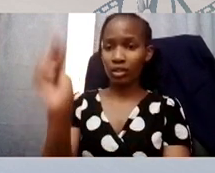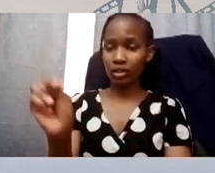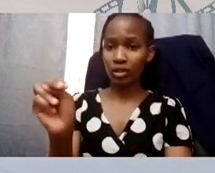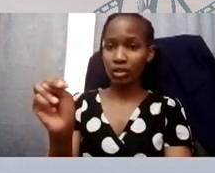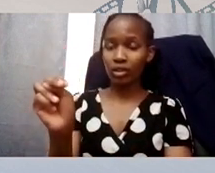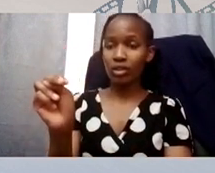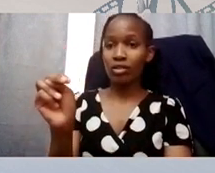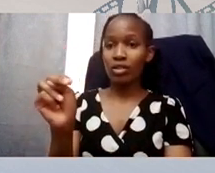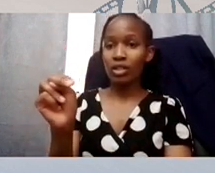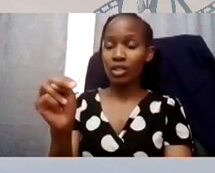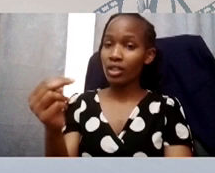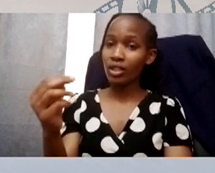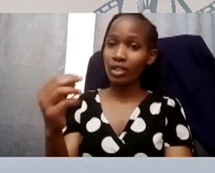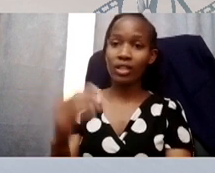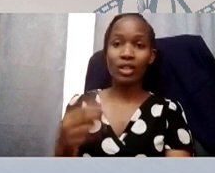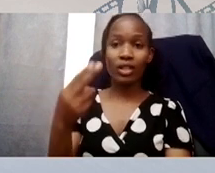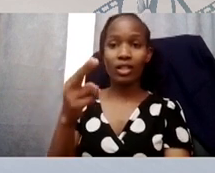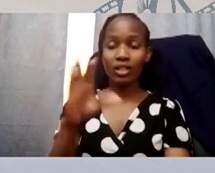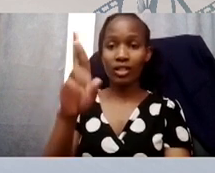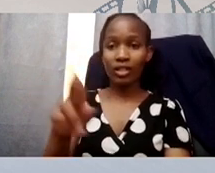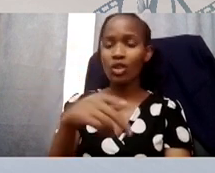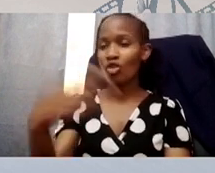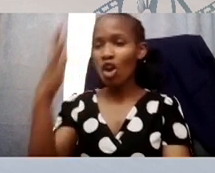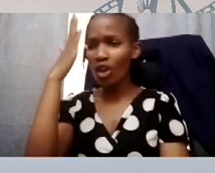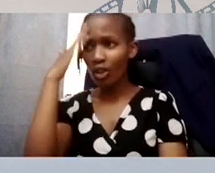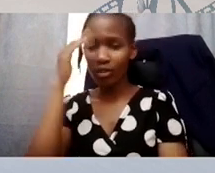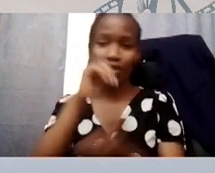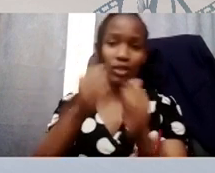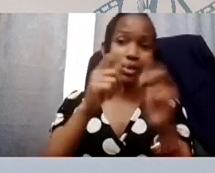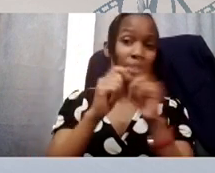about identifying sporting talent?